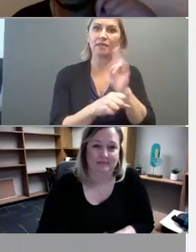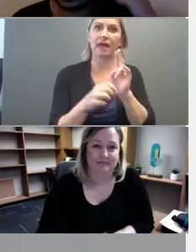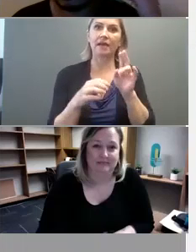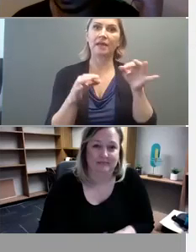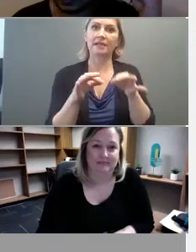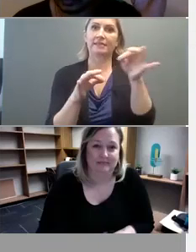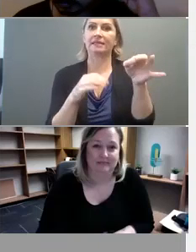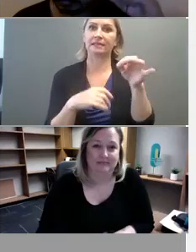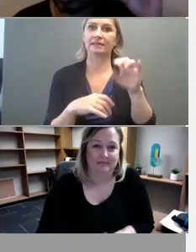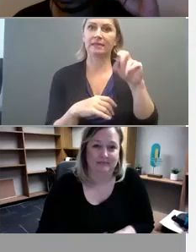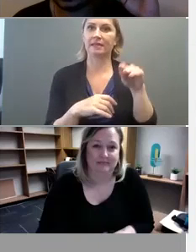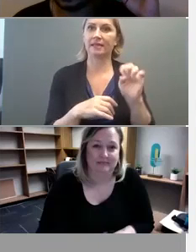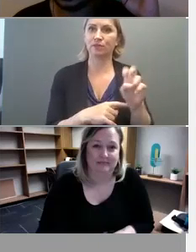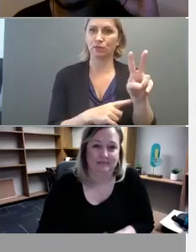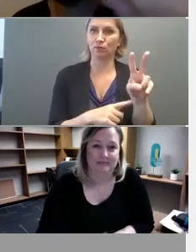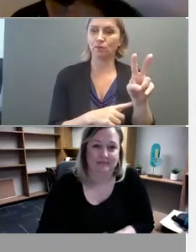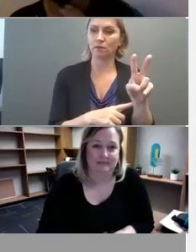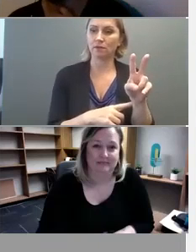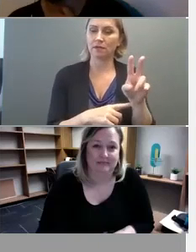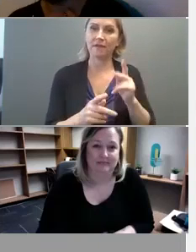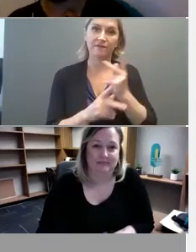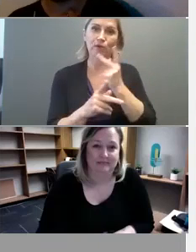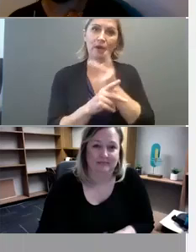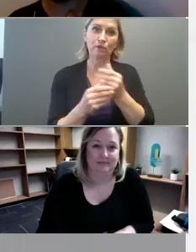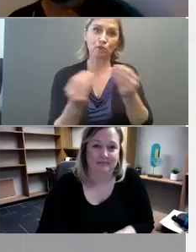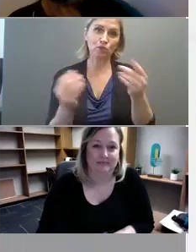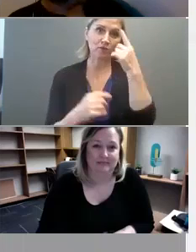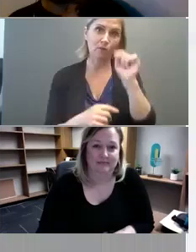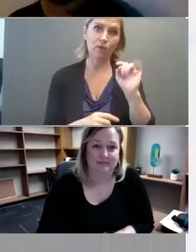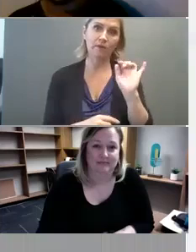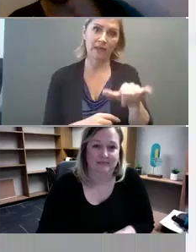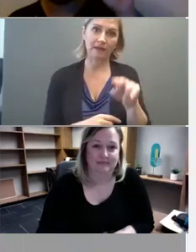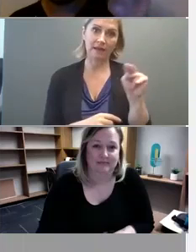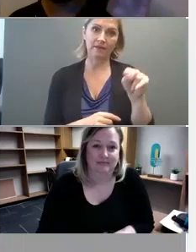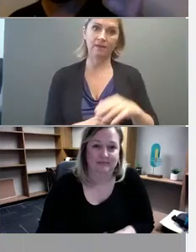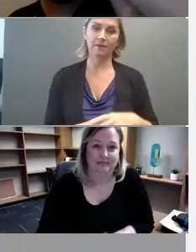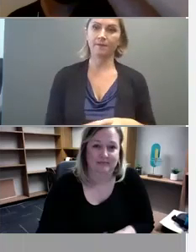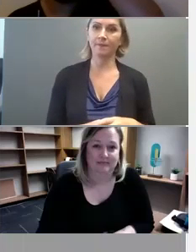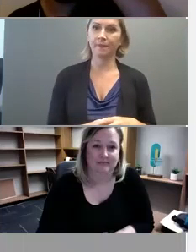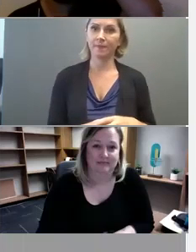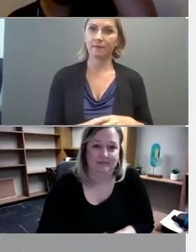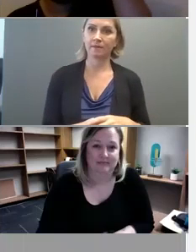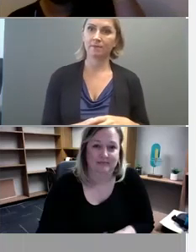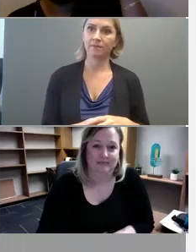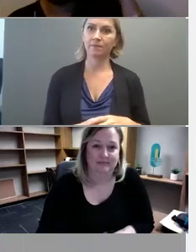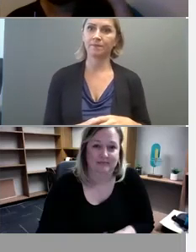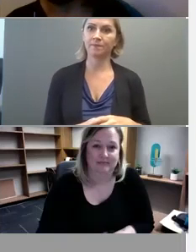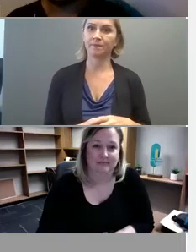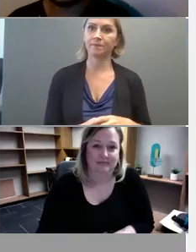2 and figure out the solution for that particular equation. I want you guys to do that, but I will start again